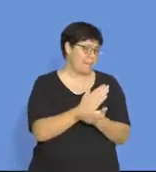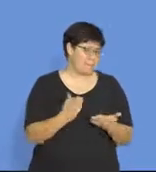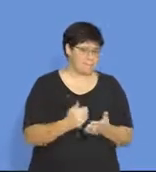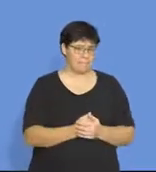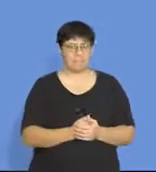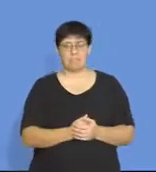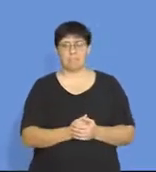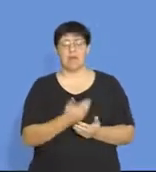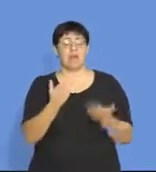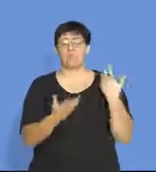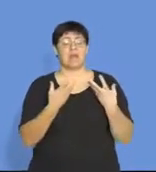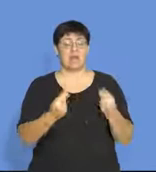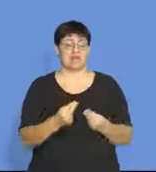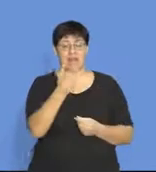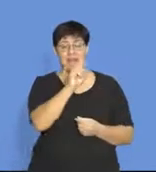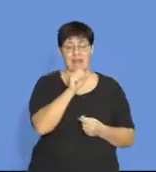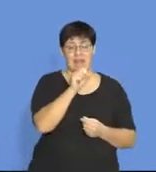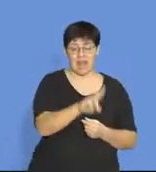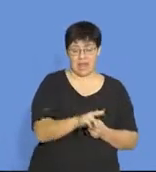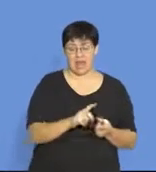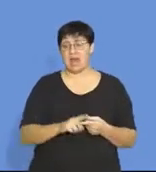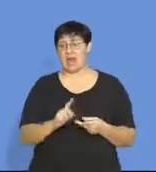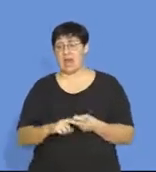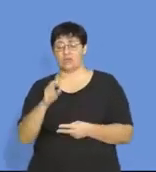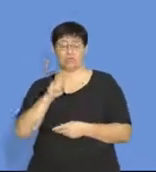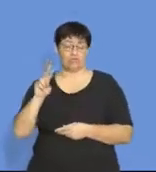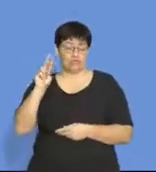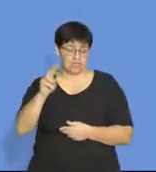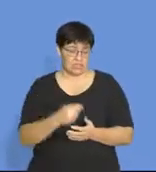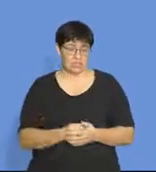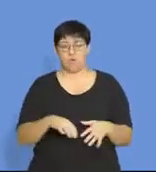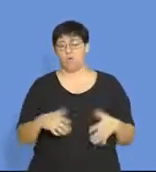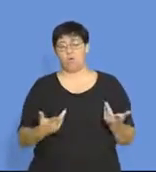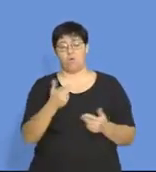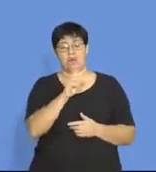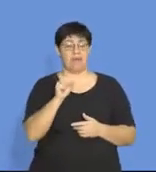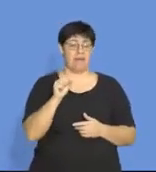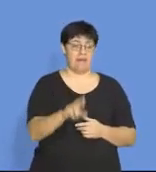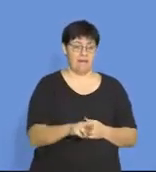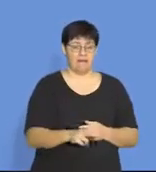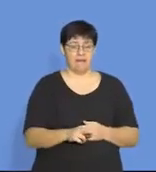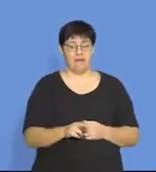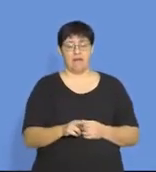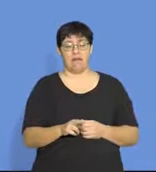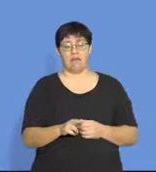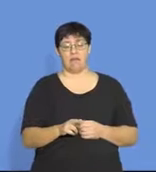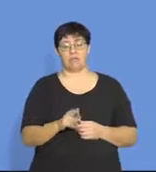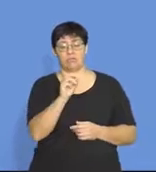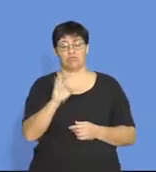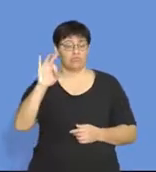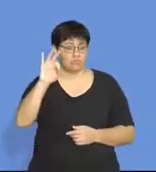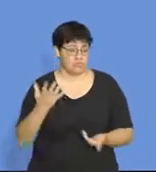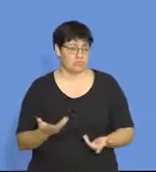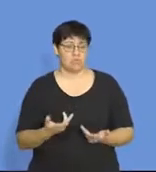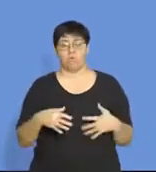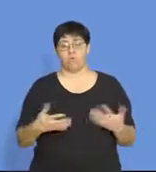At times, the equation can either be linear and quadratic, or linear and